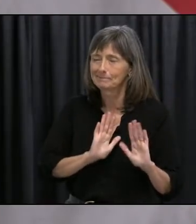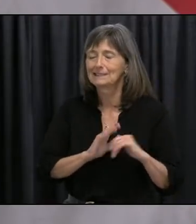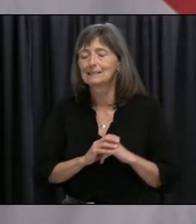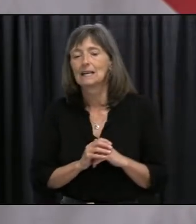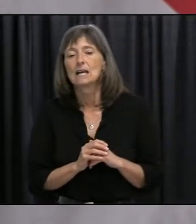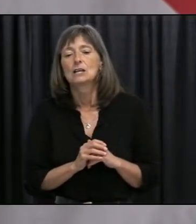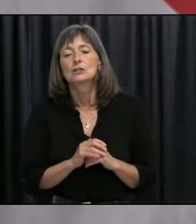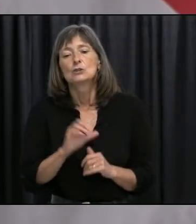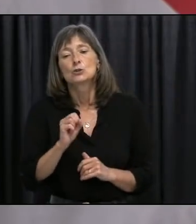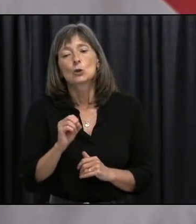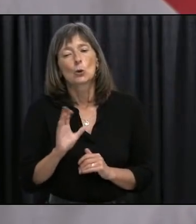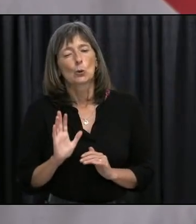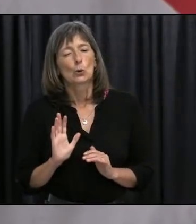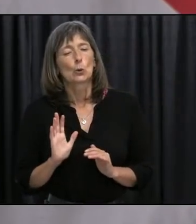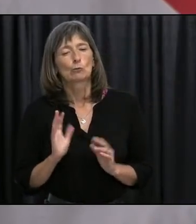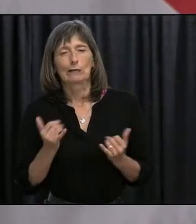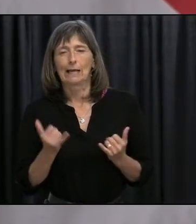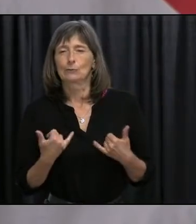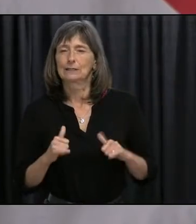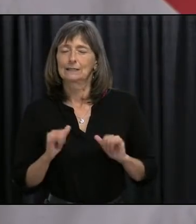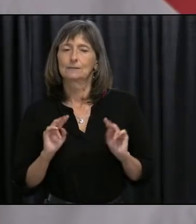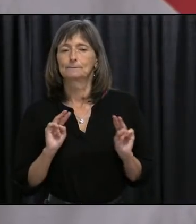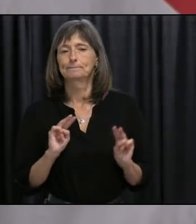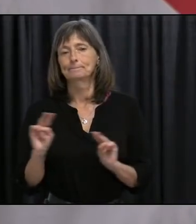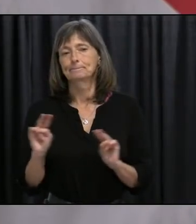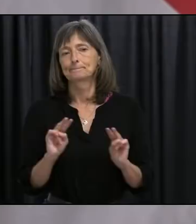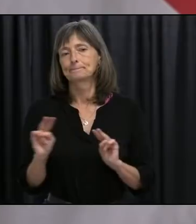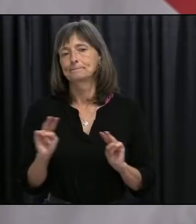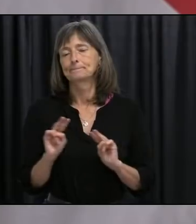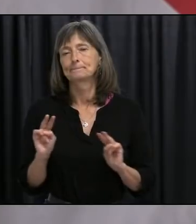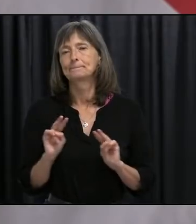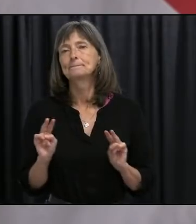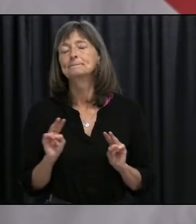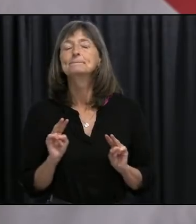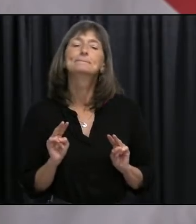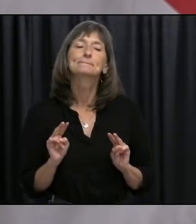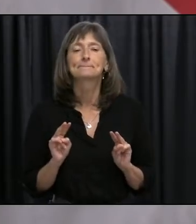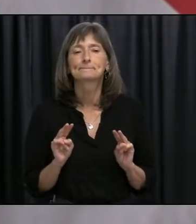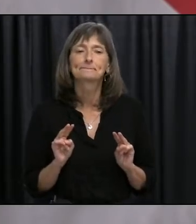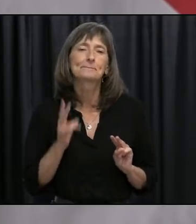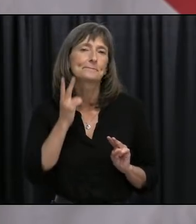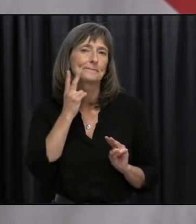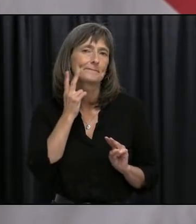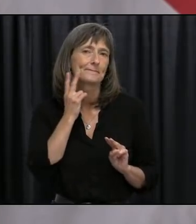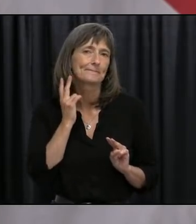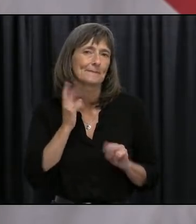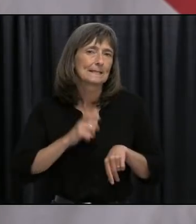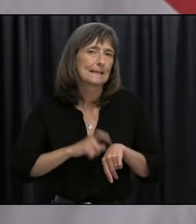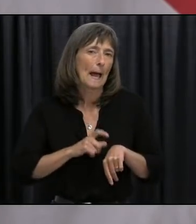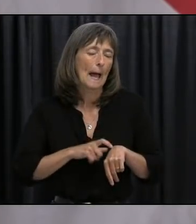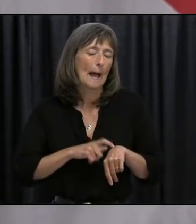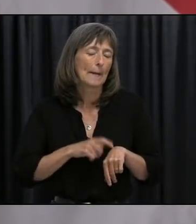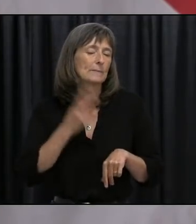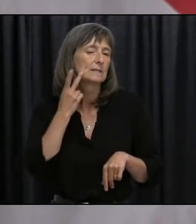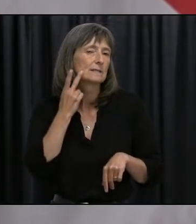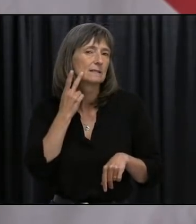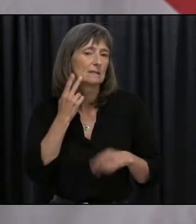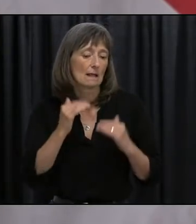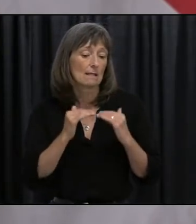So we want to make sure that we're not, you know, we want to give it time to make sure that